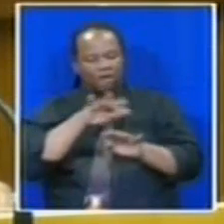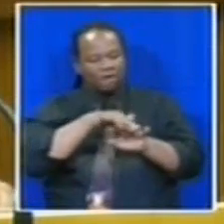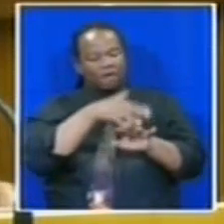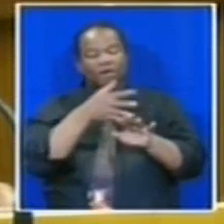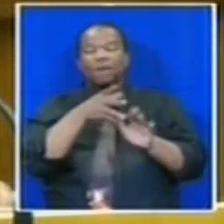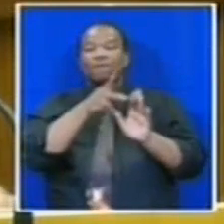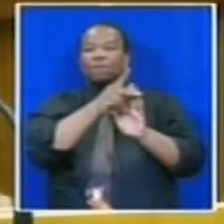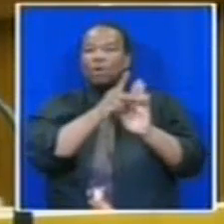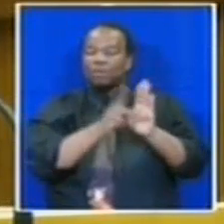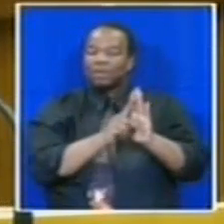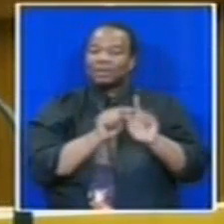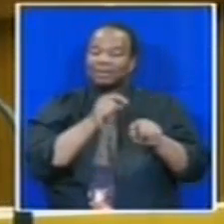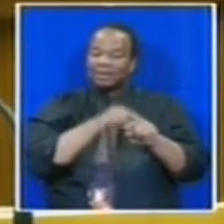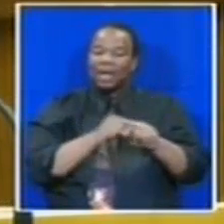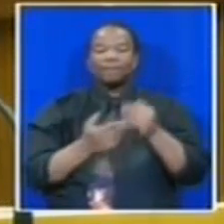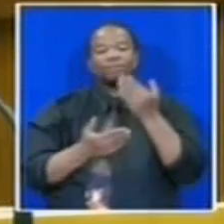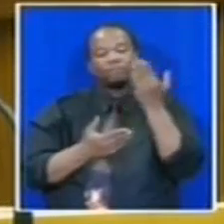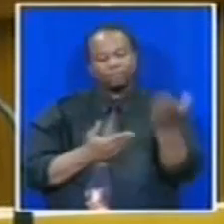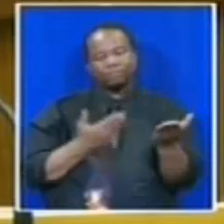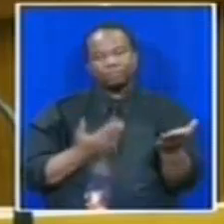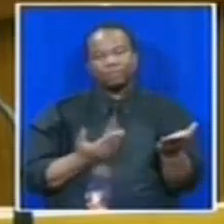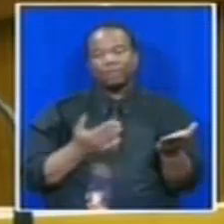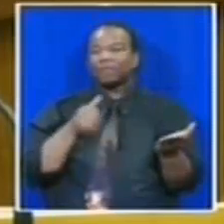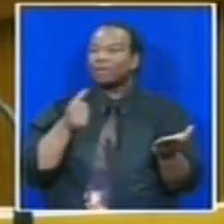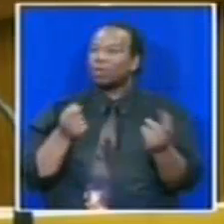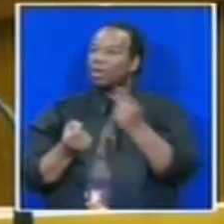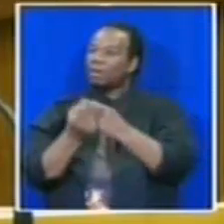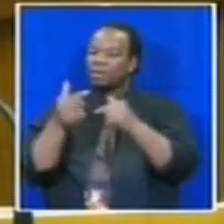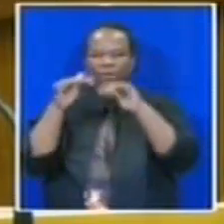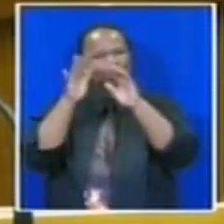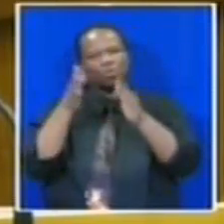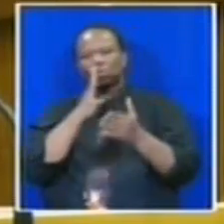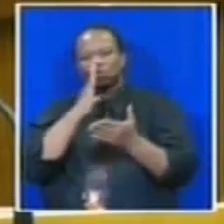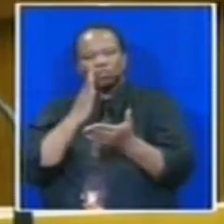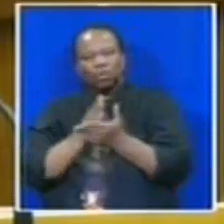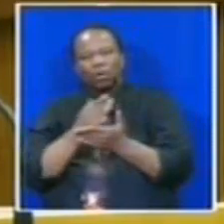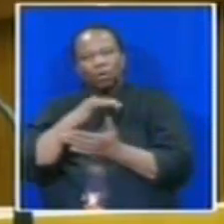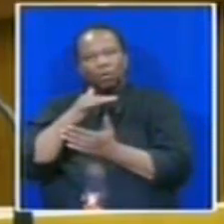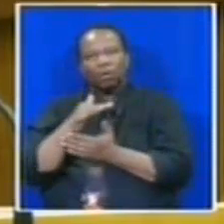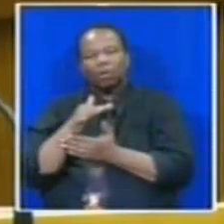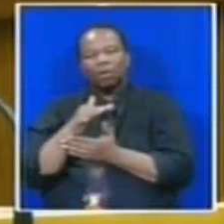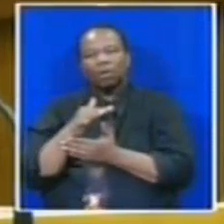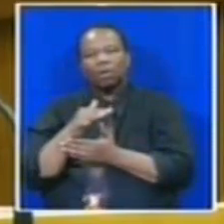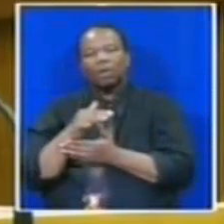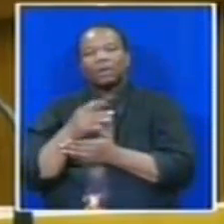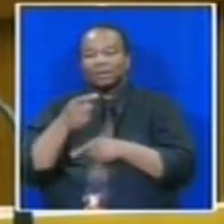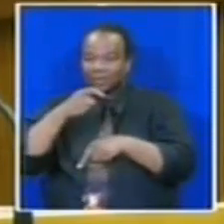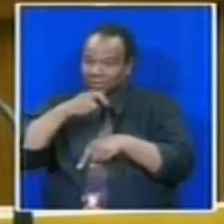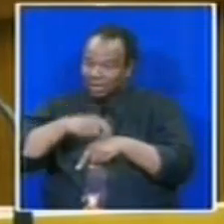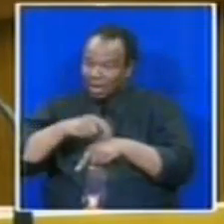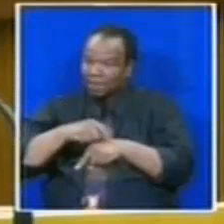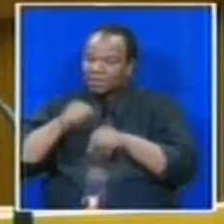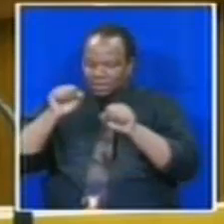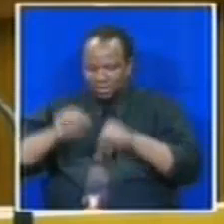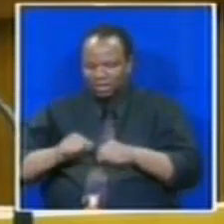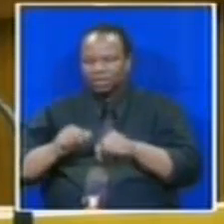MTBPS is tabled at a time of global uncertainty and uncertainty around us, but also at a time of hope